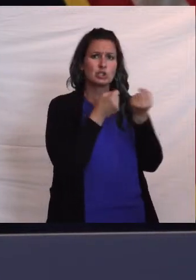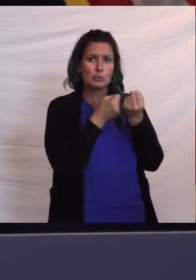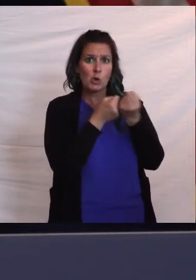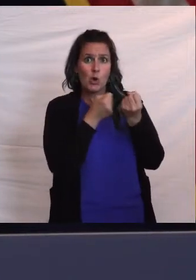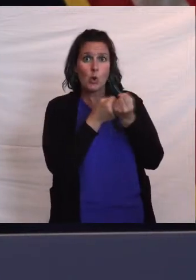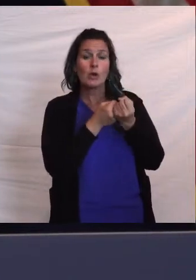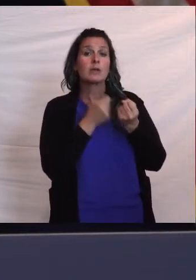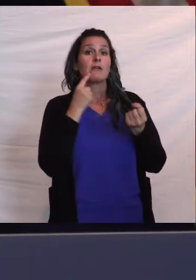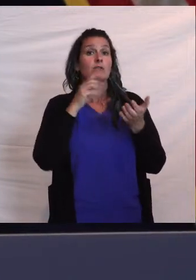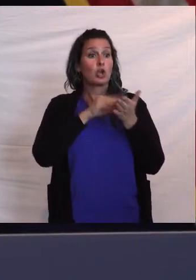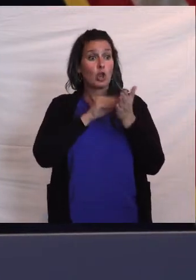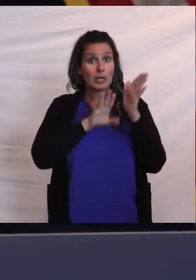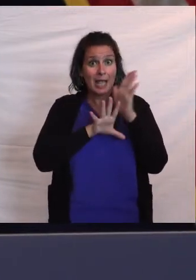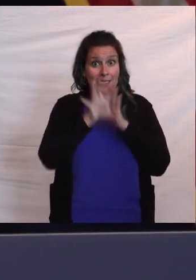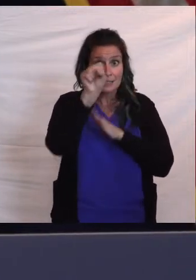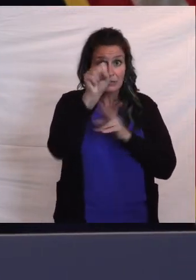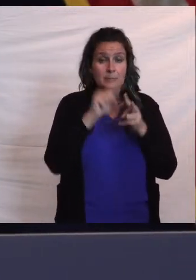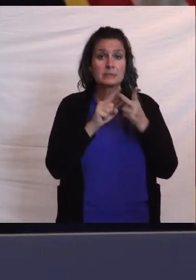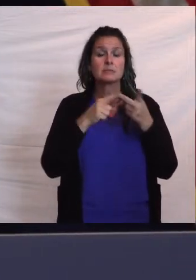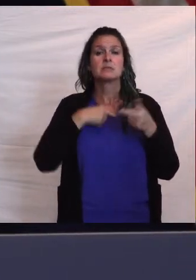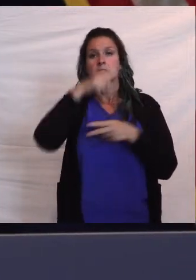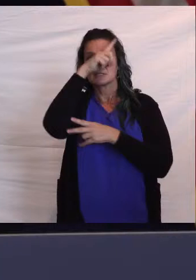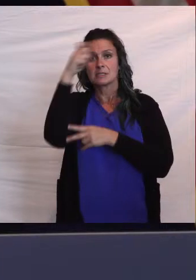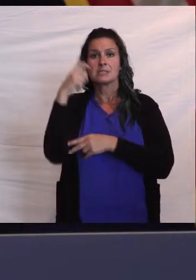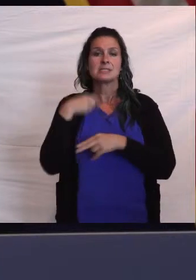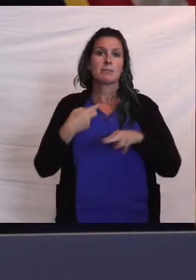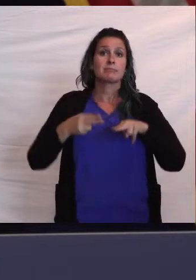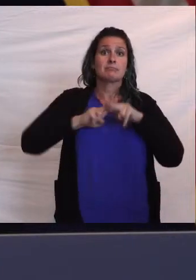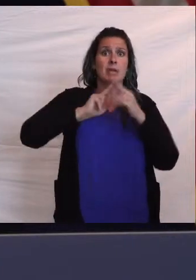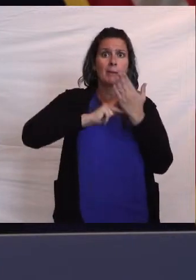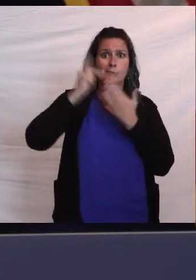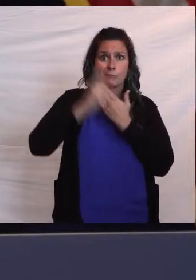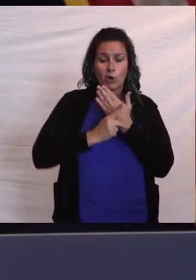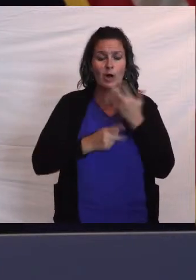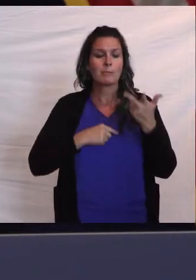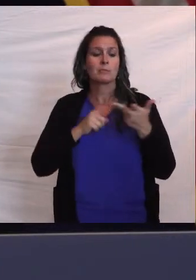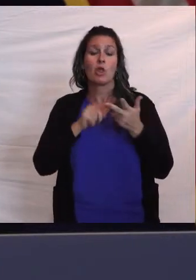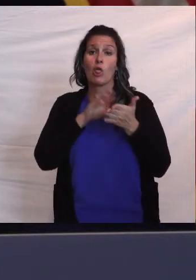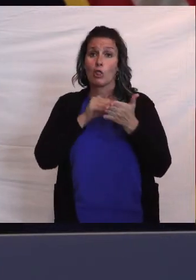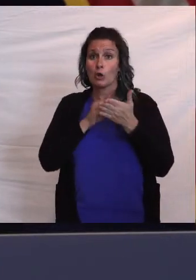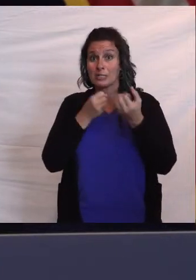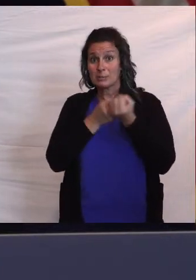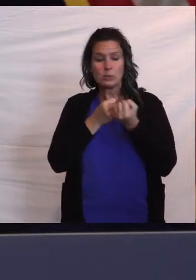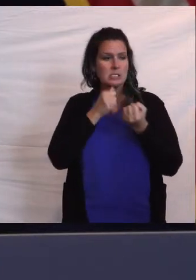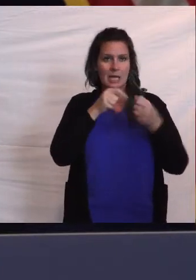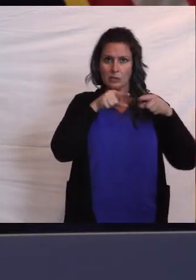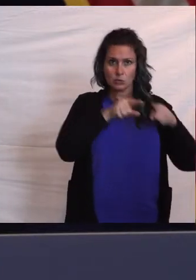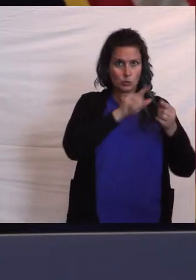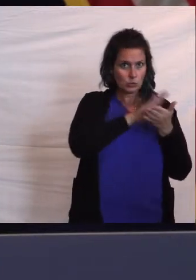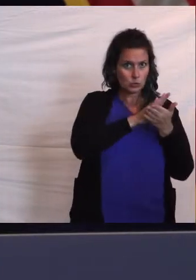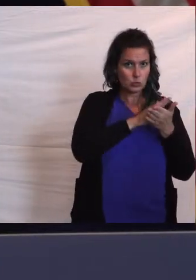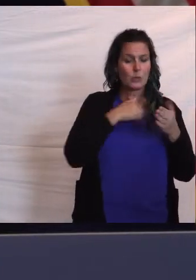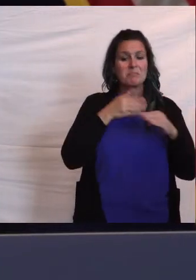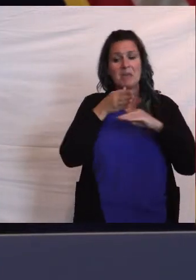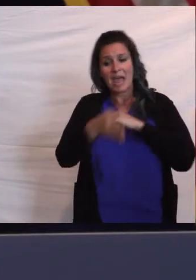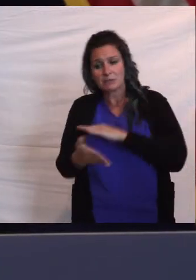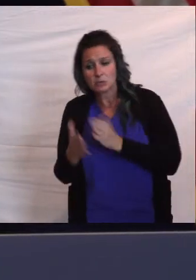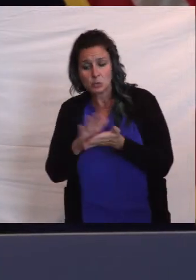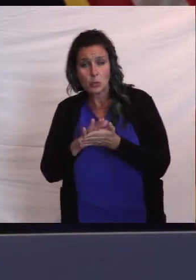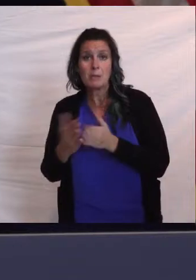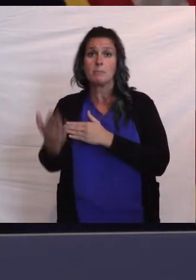learning acceleration, summer enrichment, learning supports taking place outside traditional school